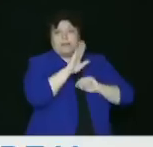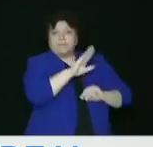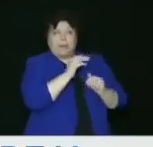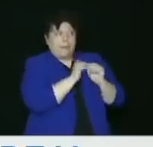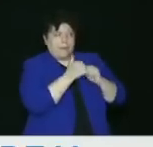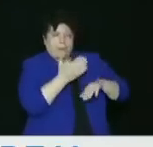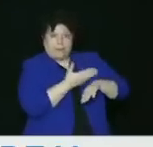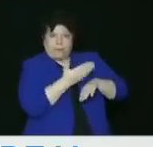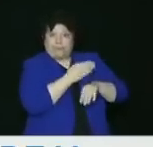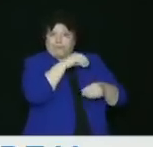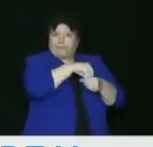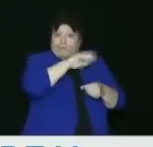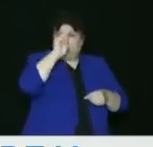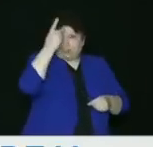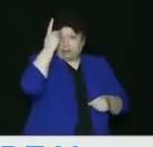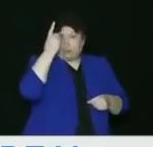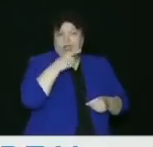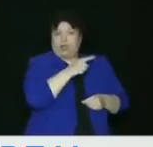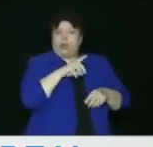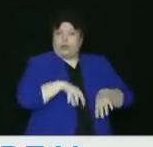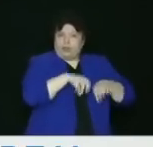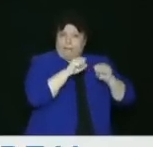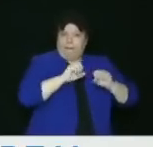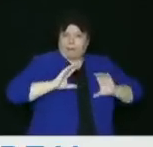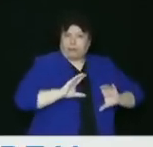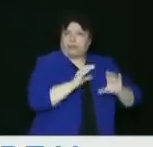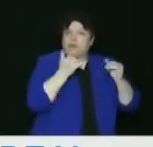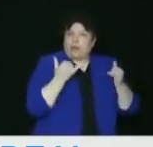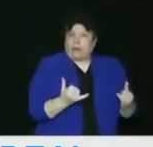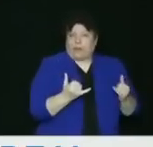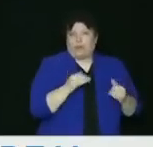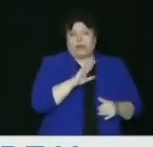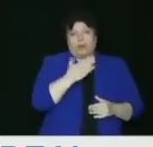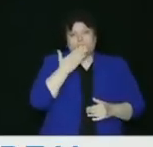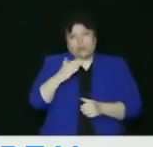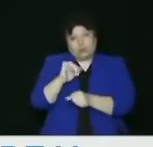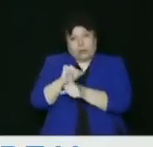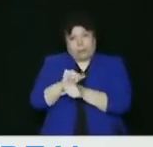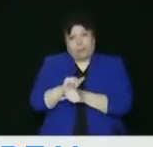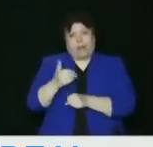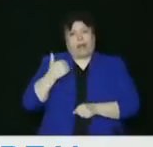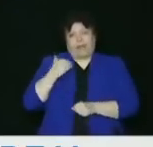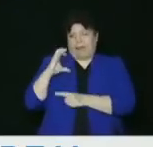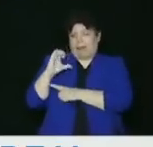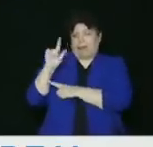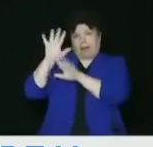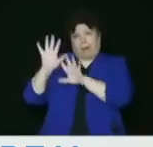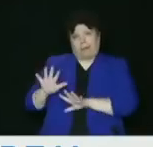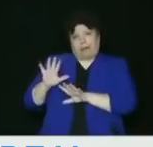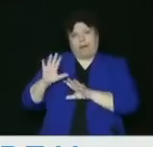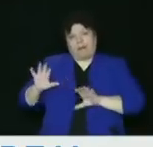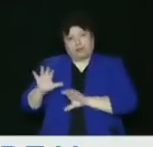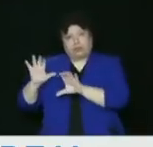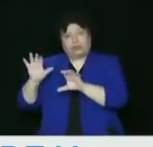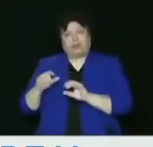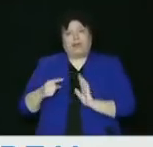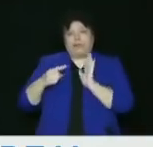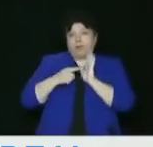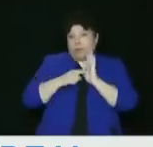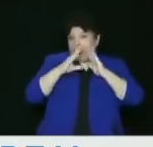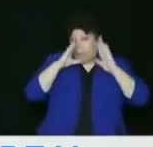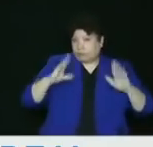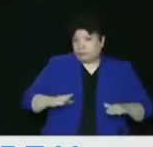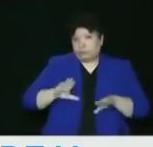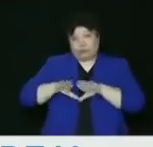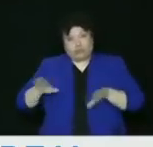politics so we can act now to deliver good jobs, climate action, more affordable housing and childcare, a